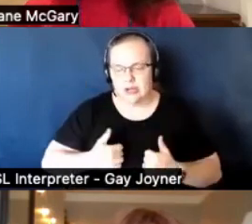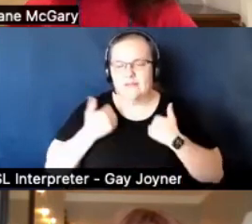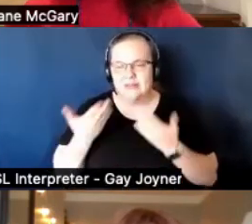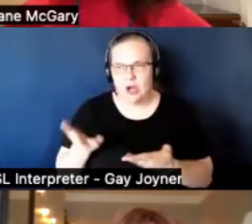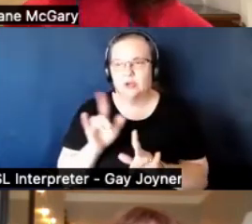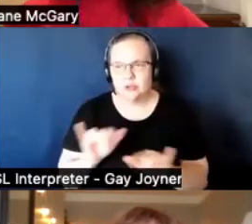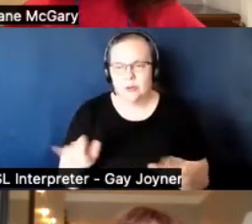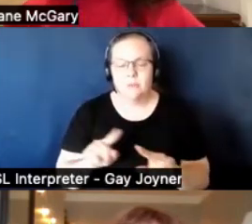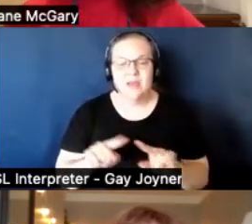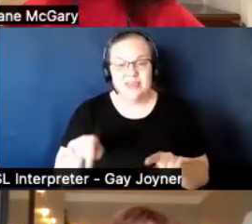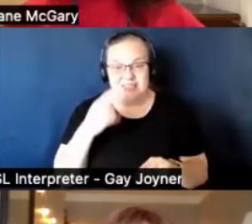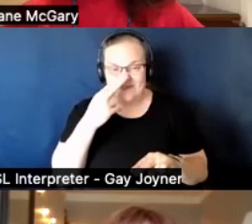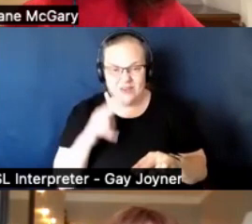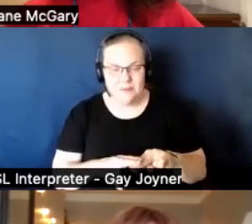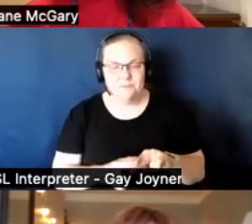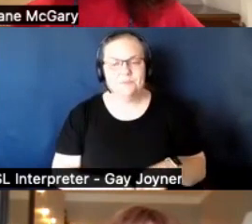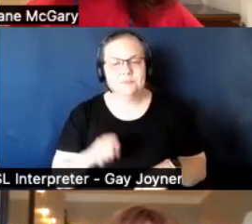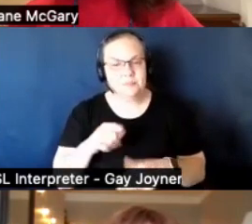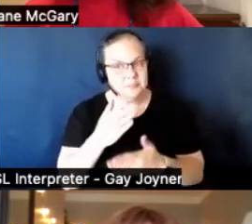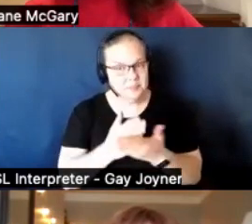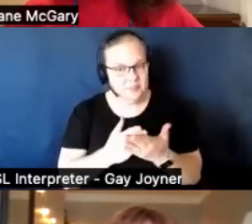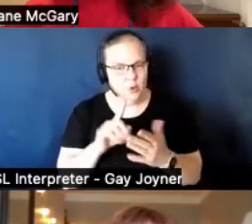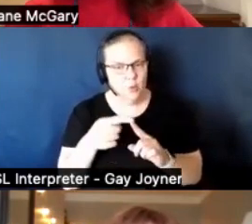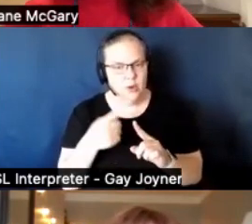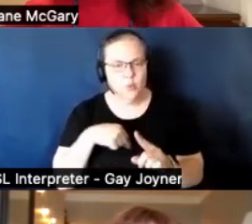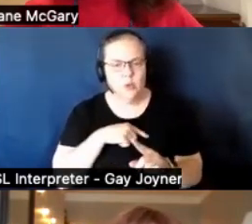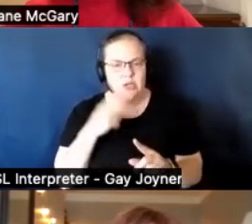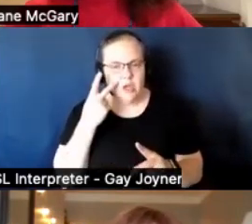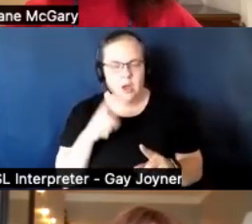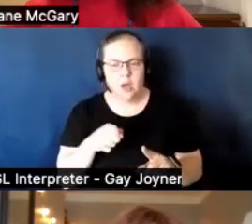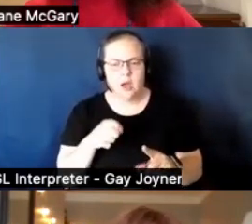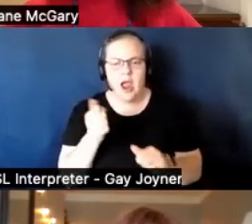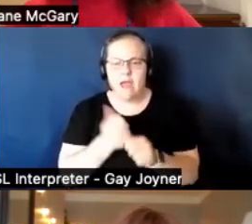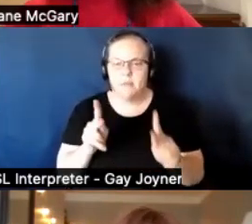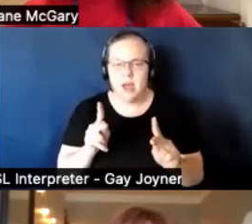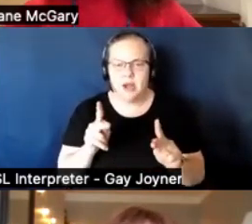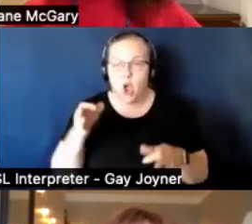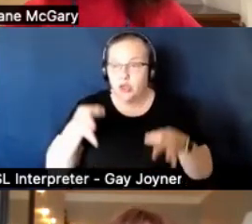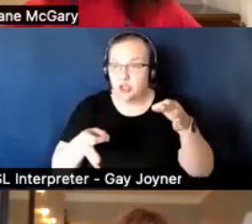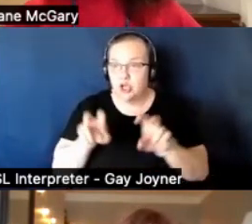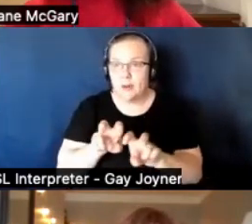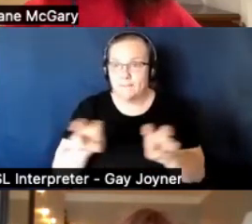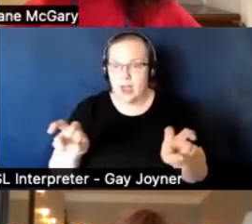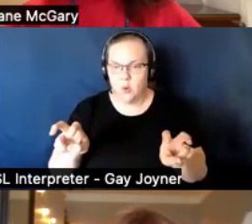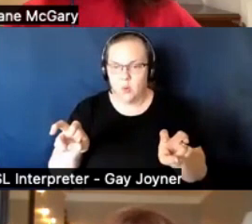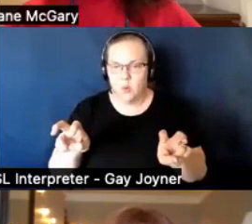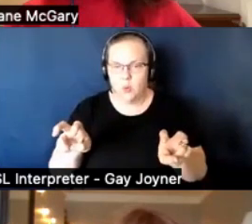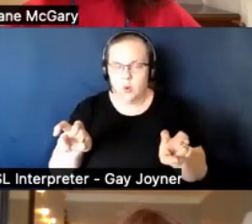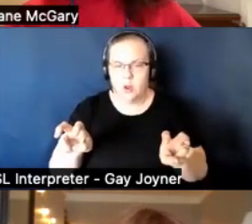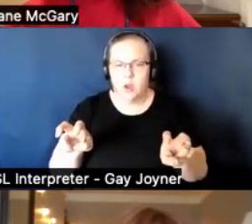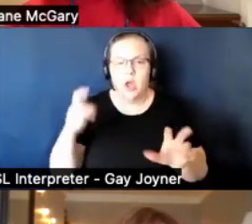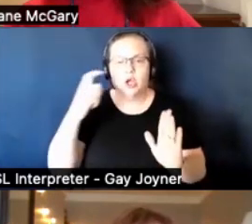Yeah, this was fun. This piece, when we saw this, everyone on the judging panel all